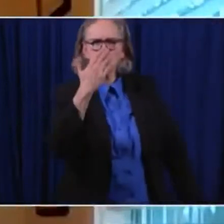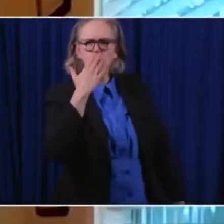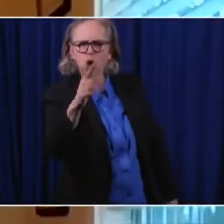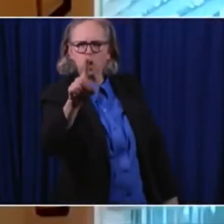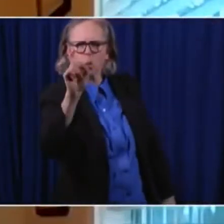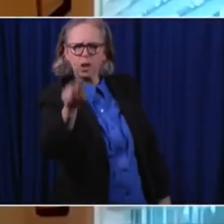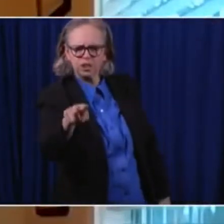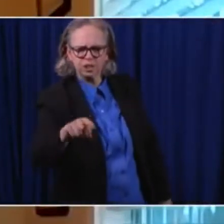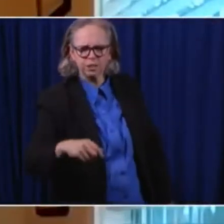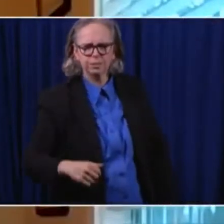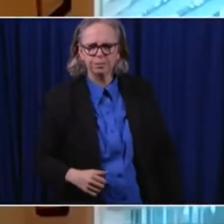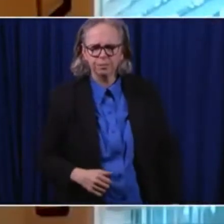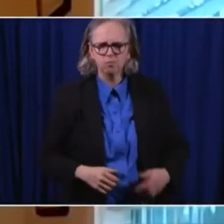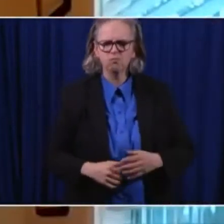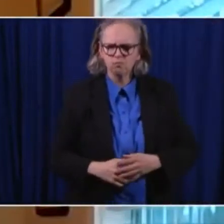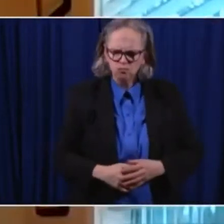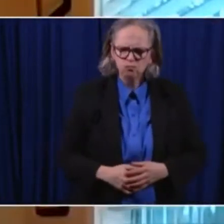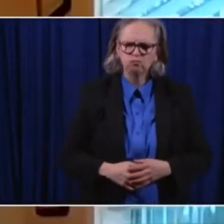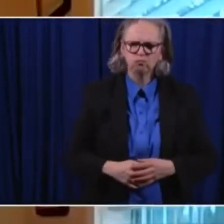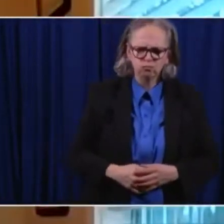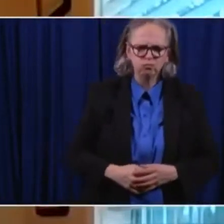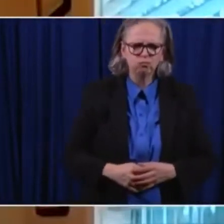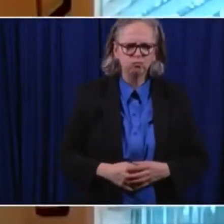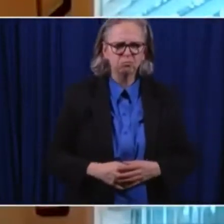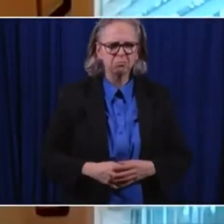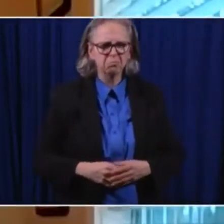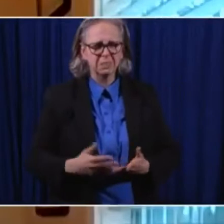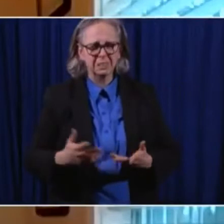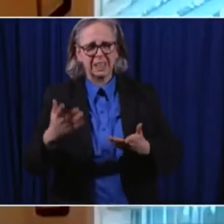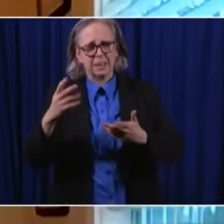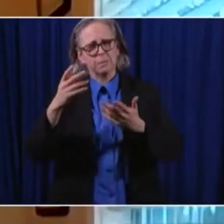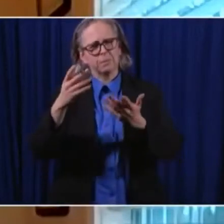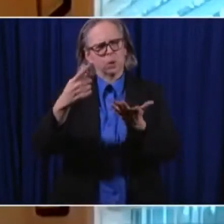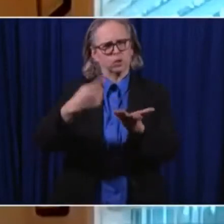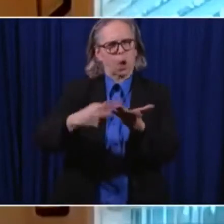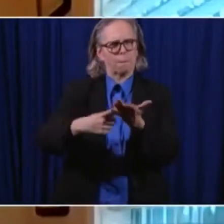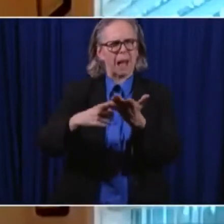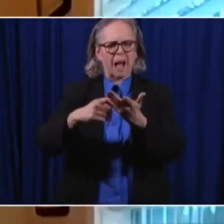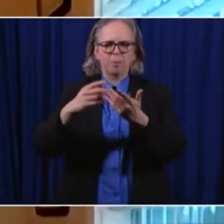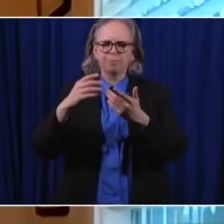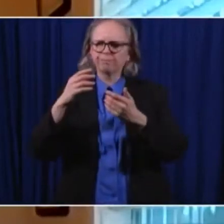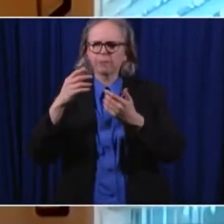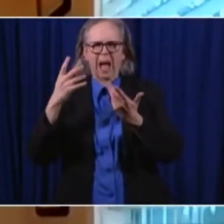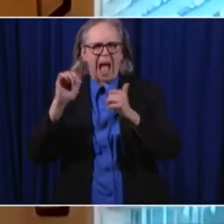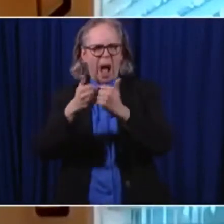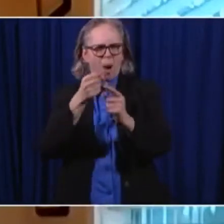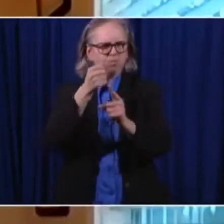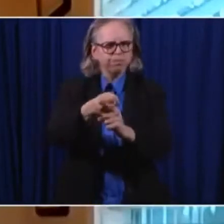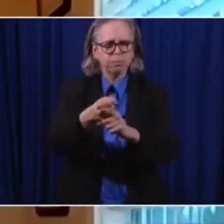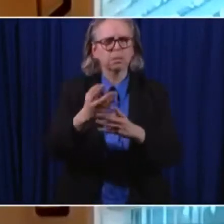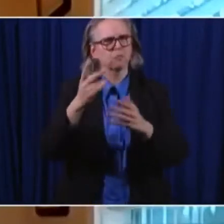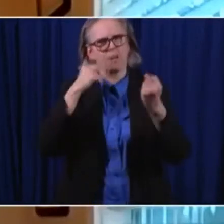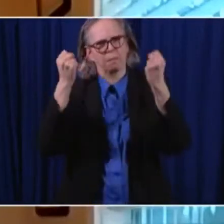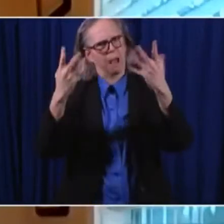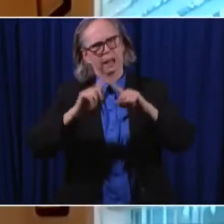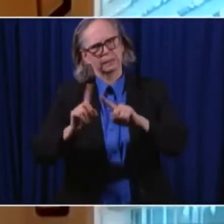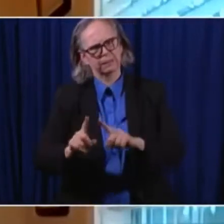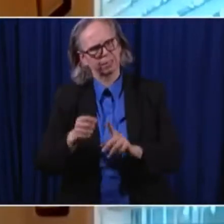the opportunity to impact the hospitals on a number of different levels. First, in terms of the actual work